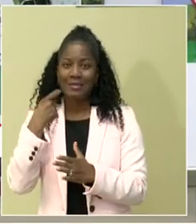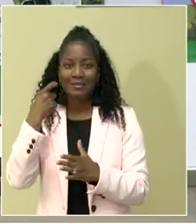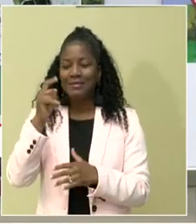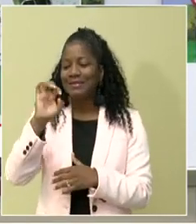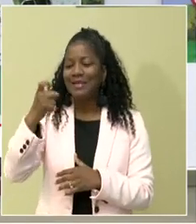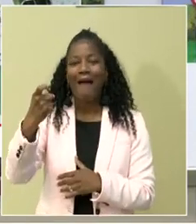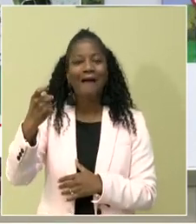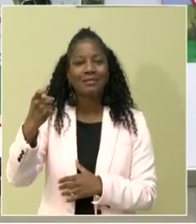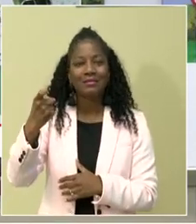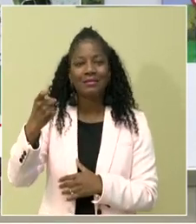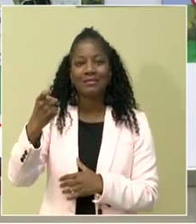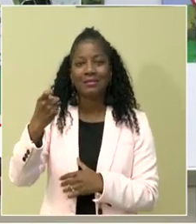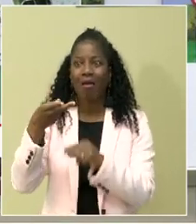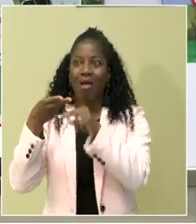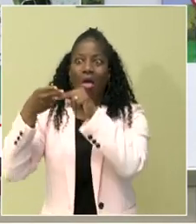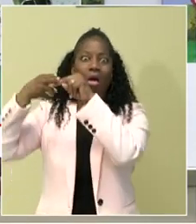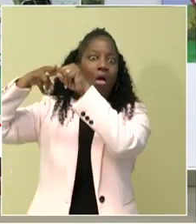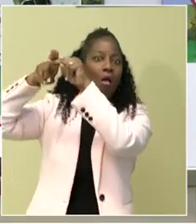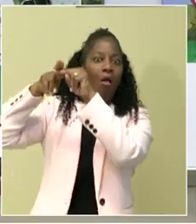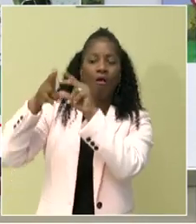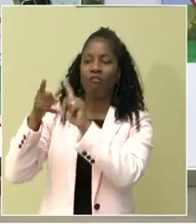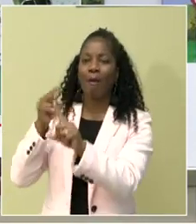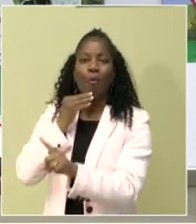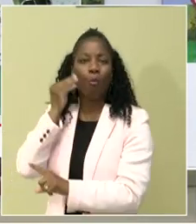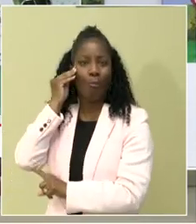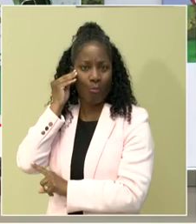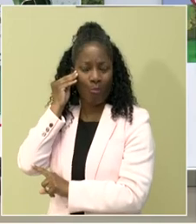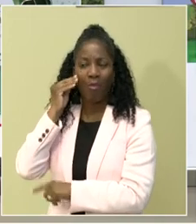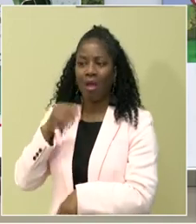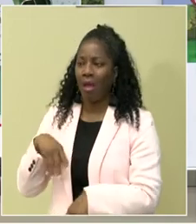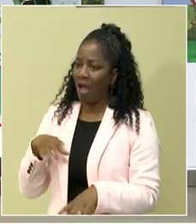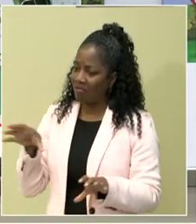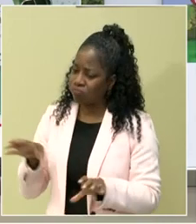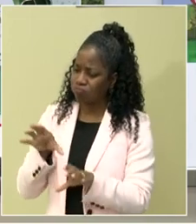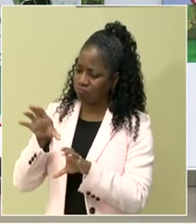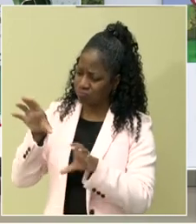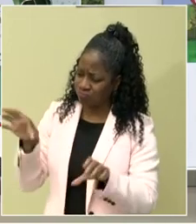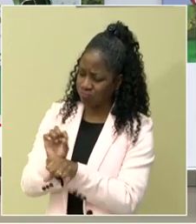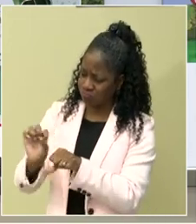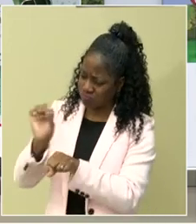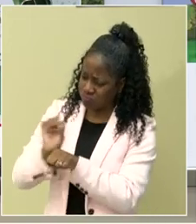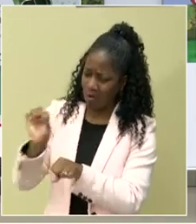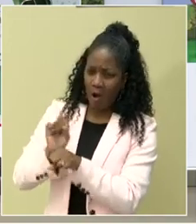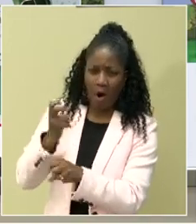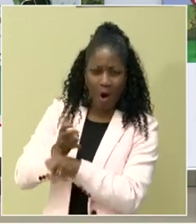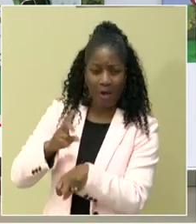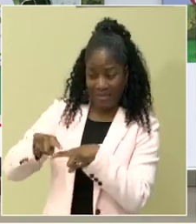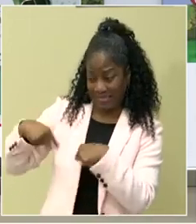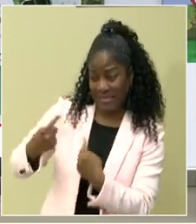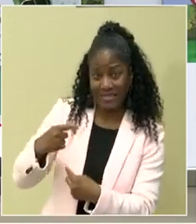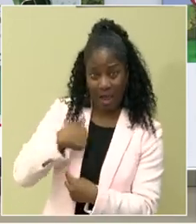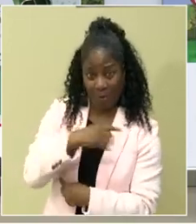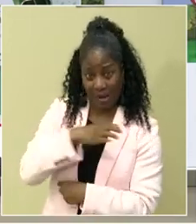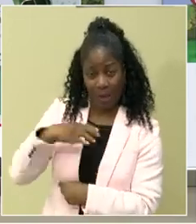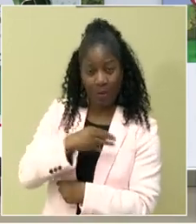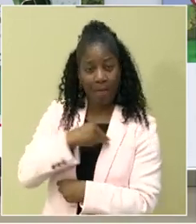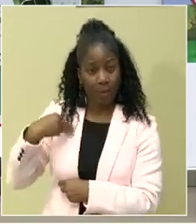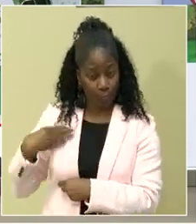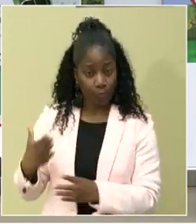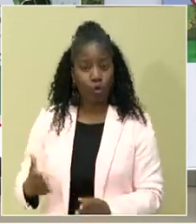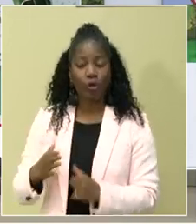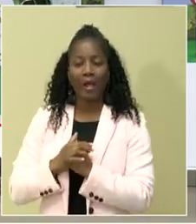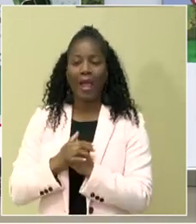of their homes. And I've done a lot of work on that since I was a council member, and expanding